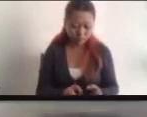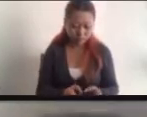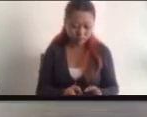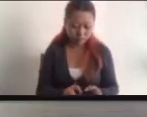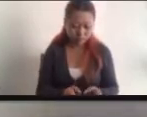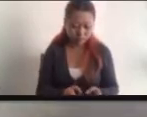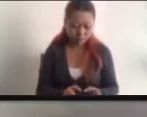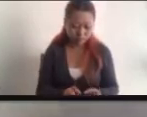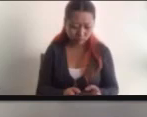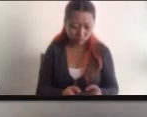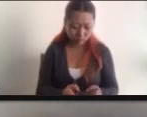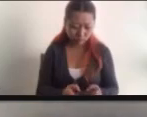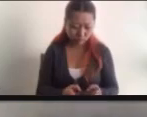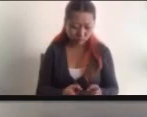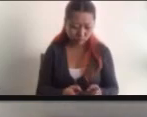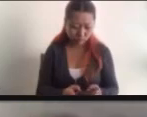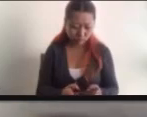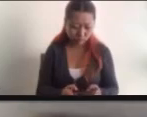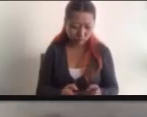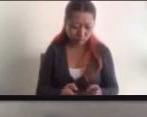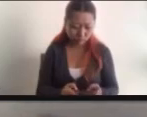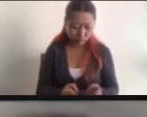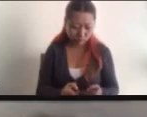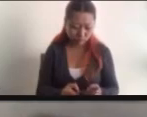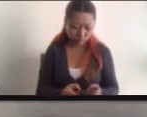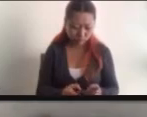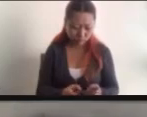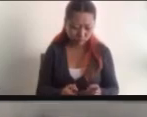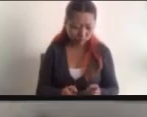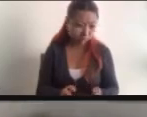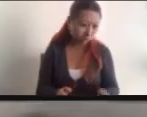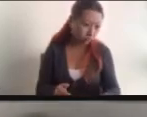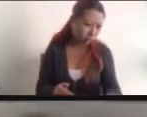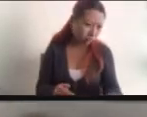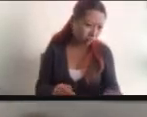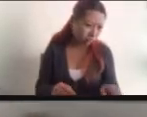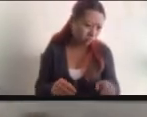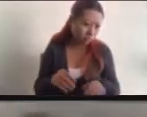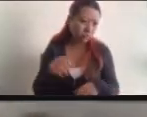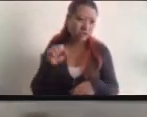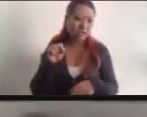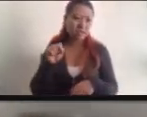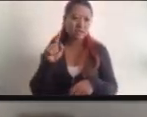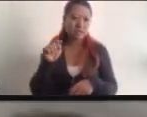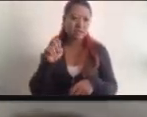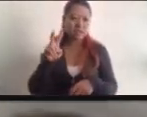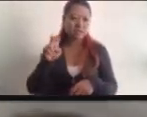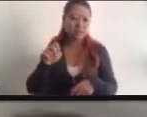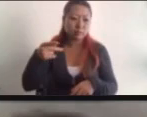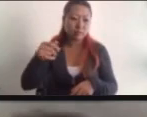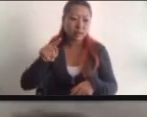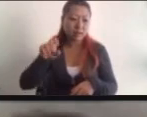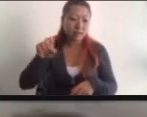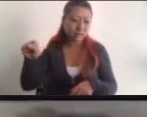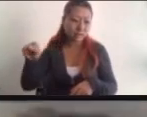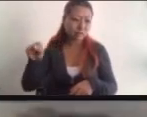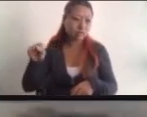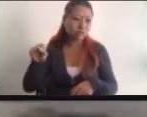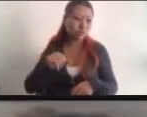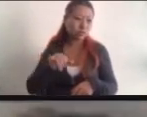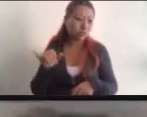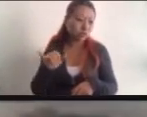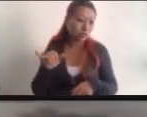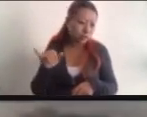we'll have Steve Platts talking about in his role as the Chief Scientist, talking about upcoming research